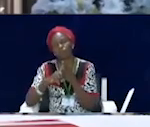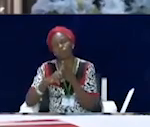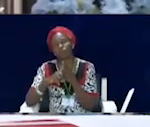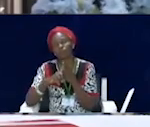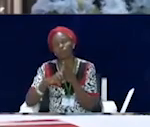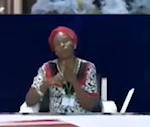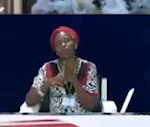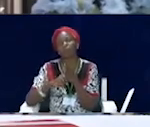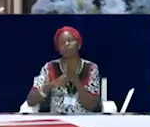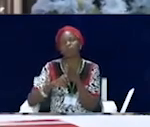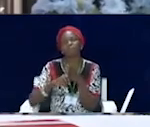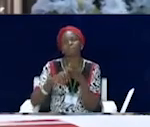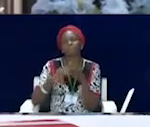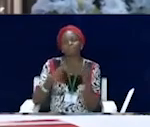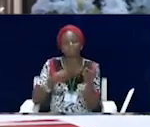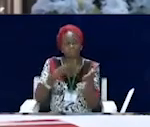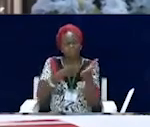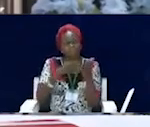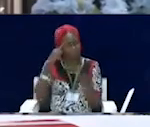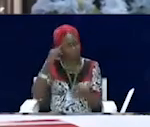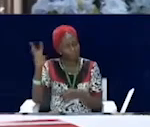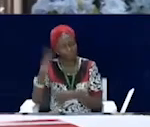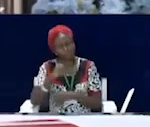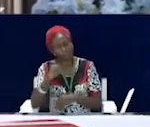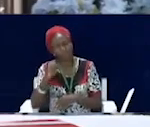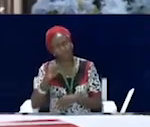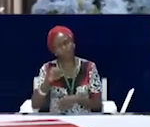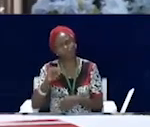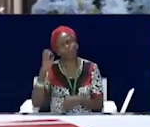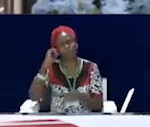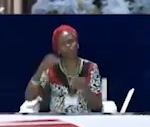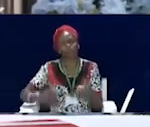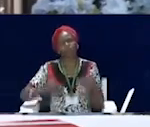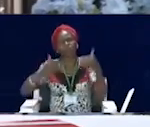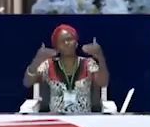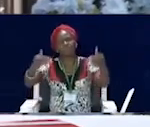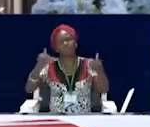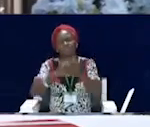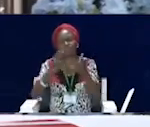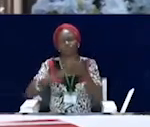My request for them, I want to extend it to you.